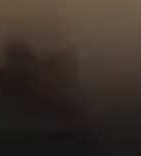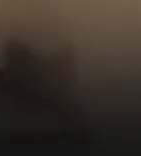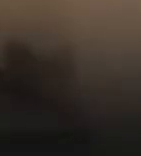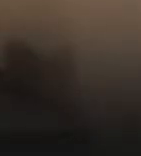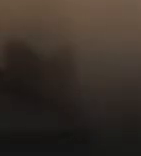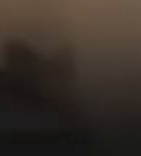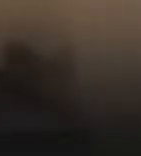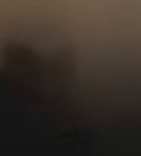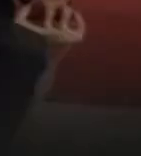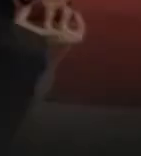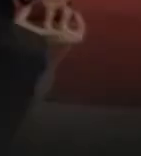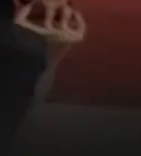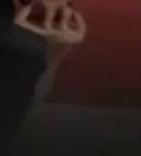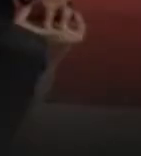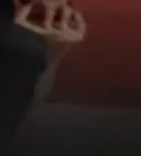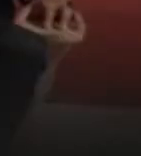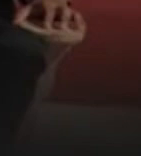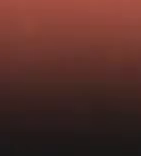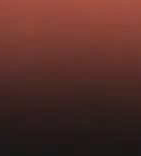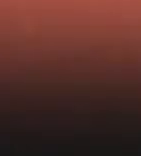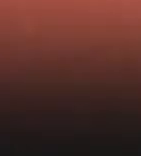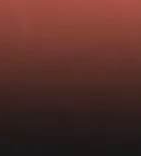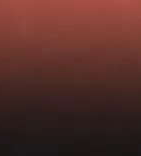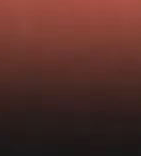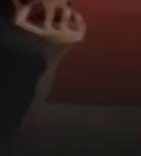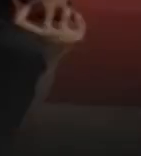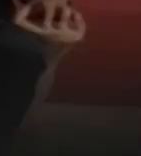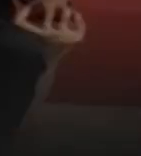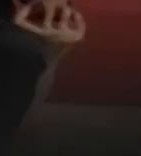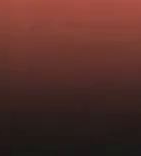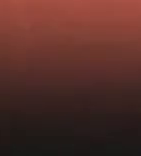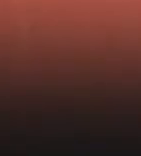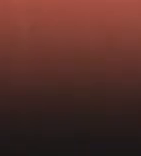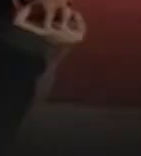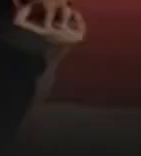please. Let the dead bury. They are dead, right?